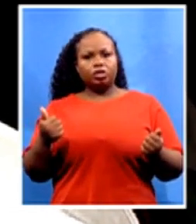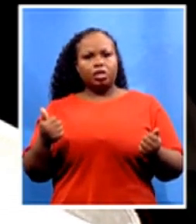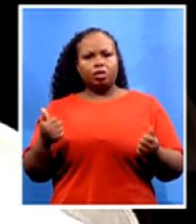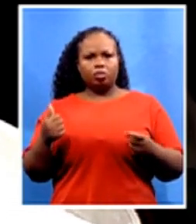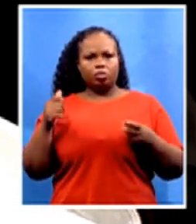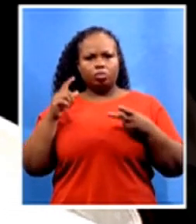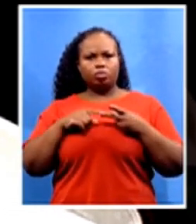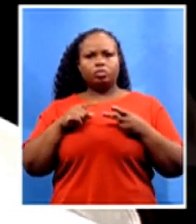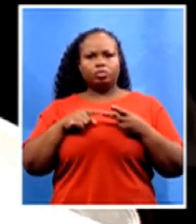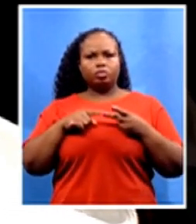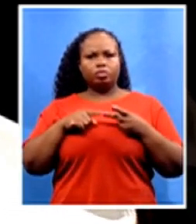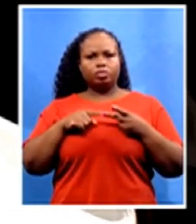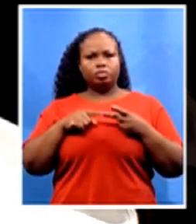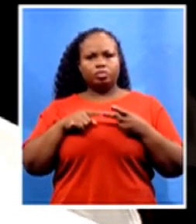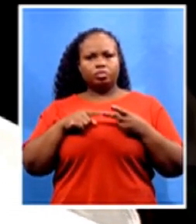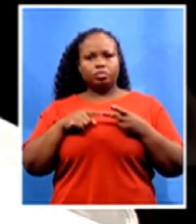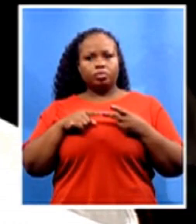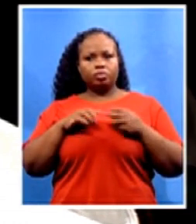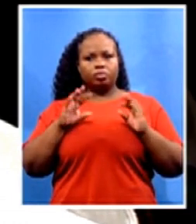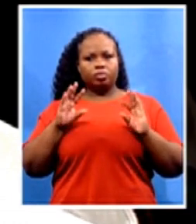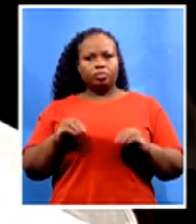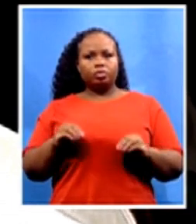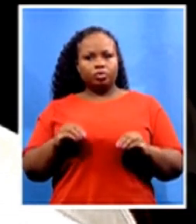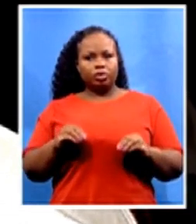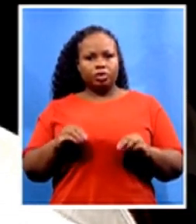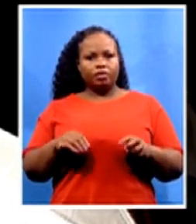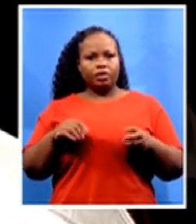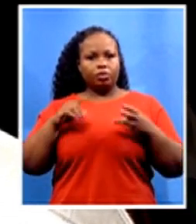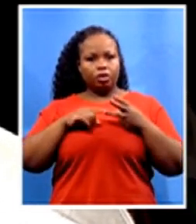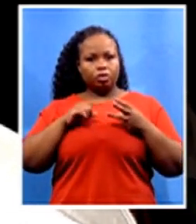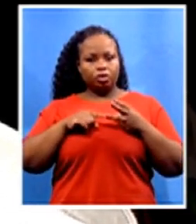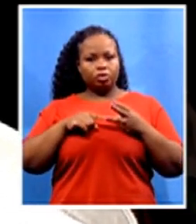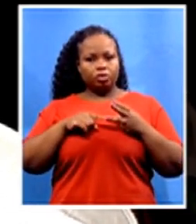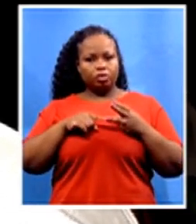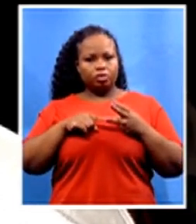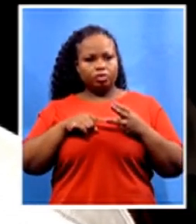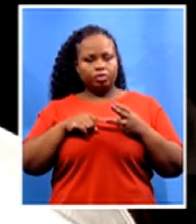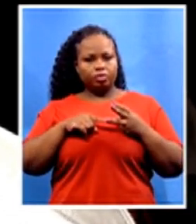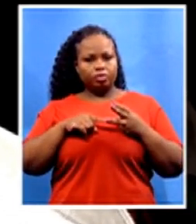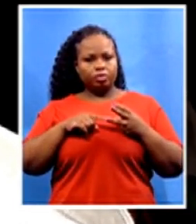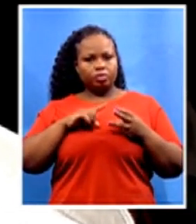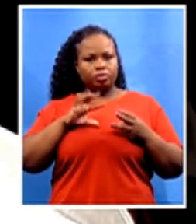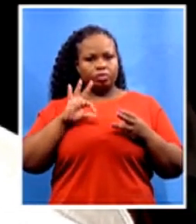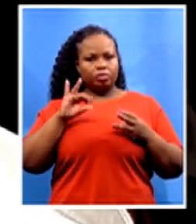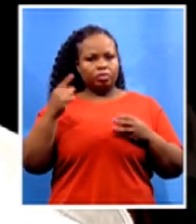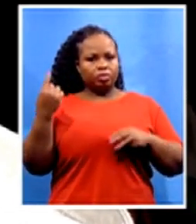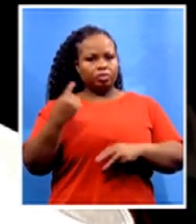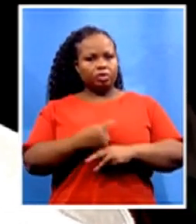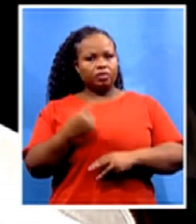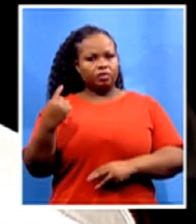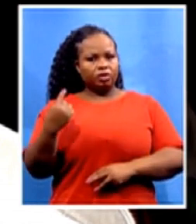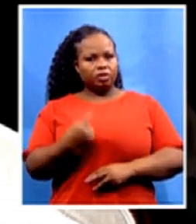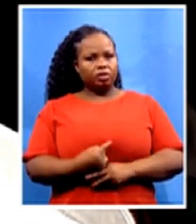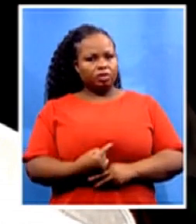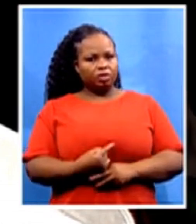stopped, we're gonna be burying people day in, day out as a result, because we